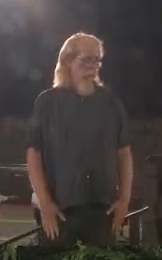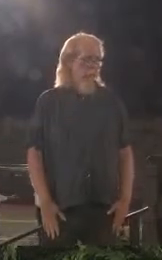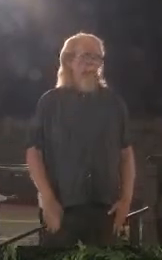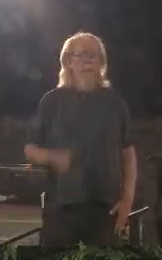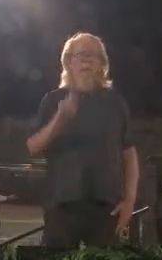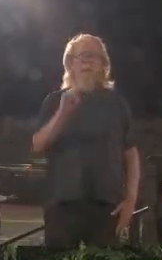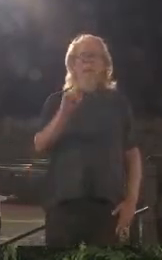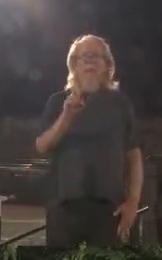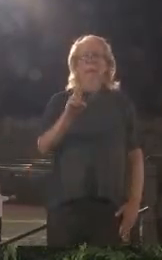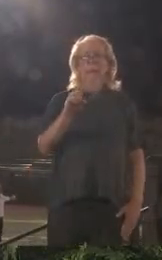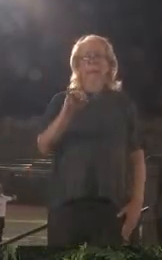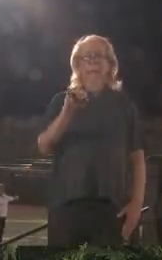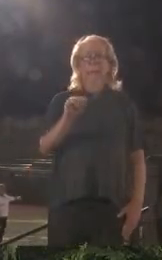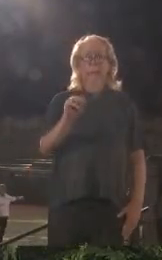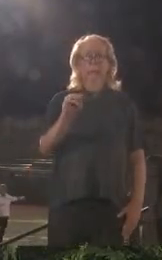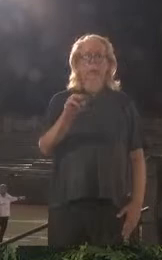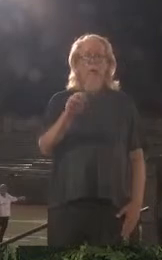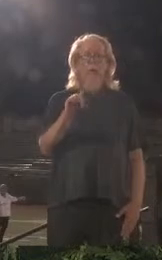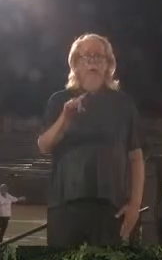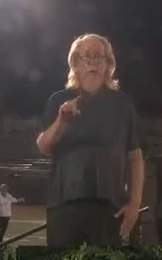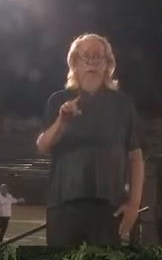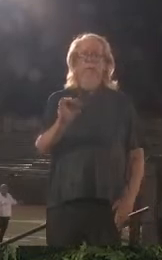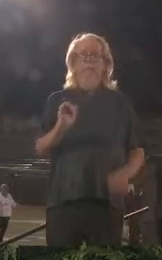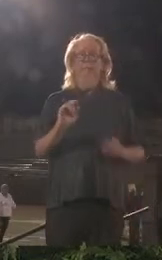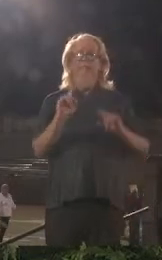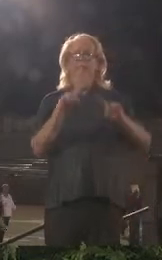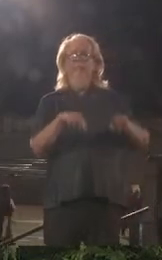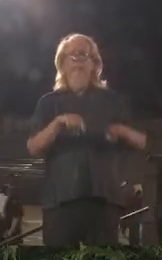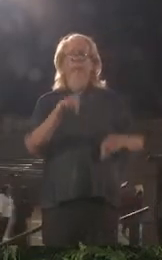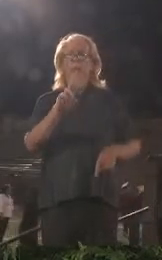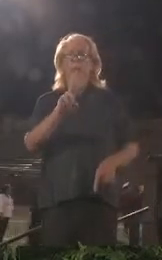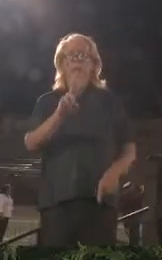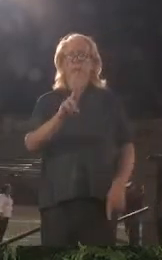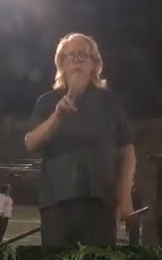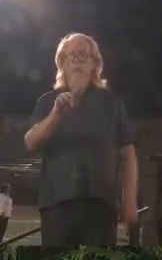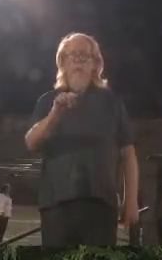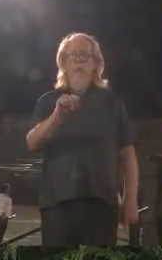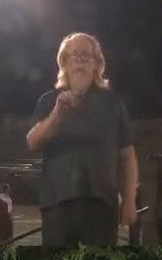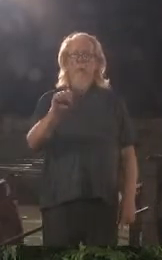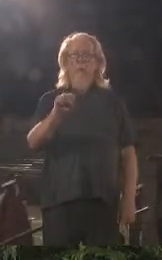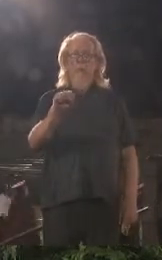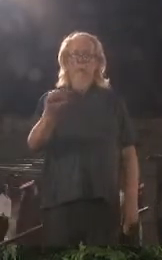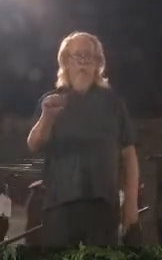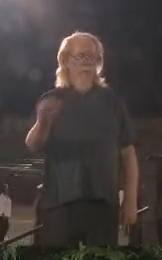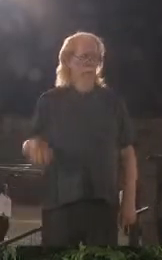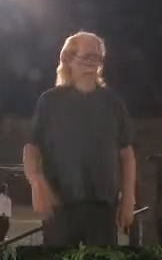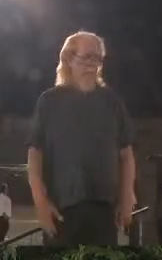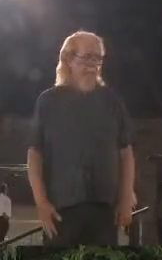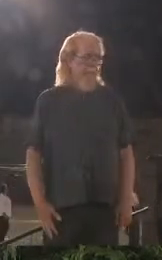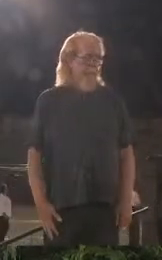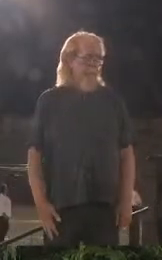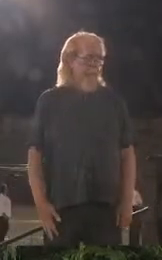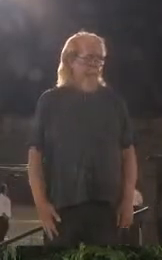Kevin Eliseo Martinez will be attending the University of Texas at San Antonio.